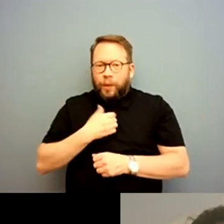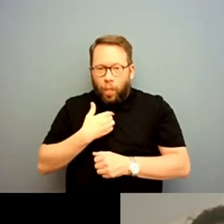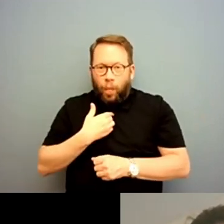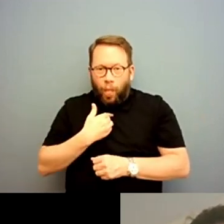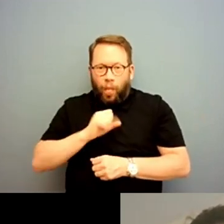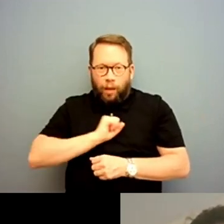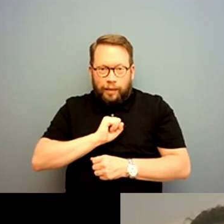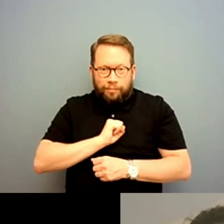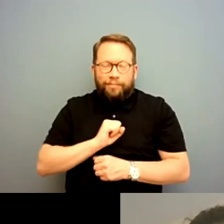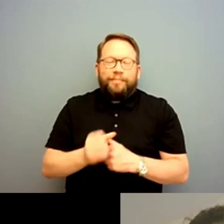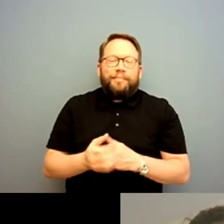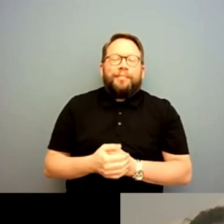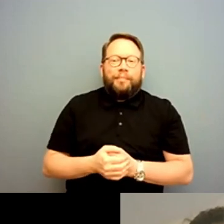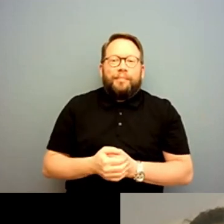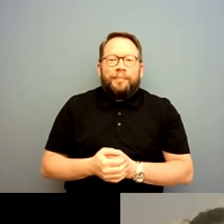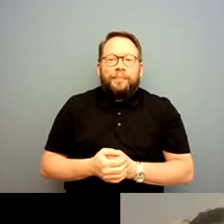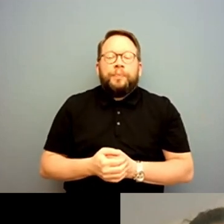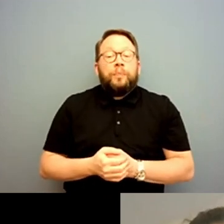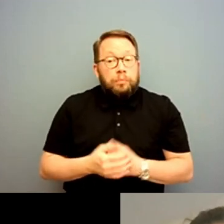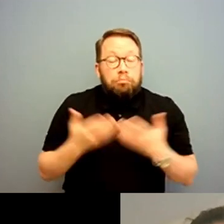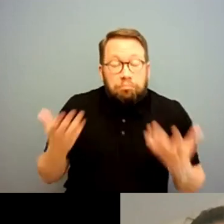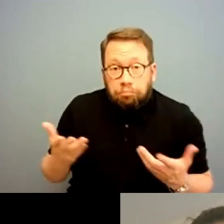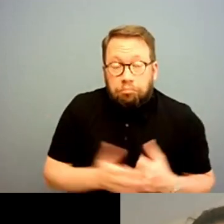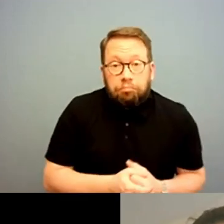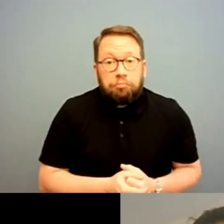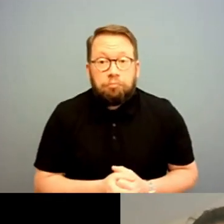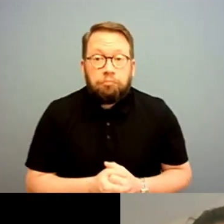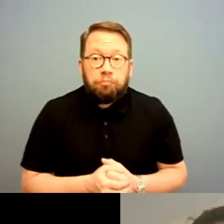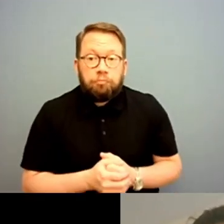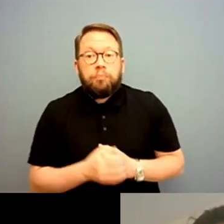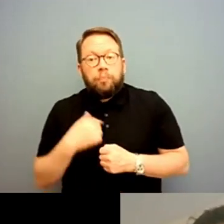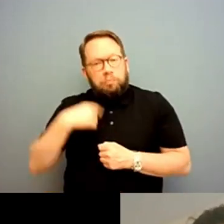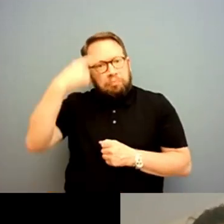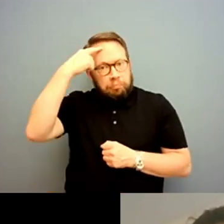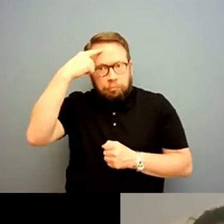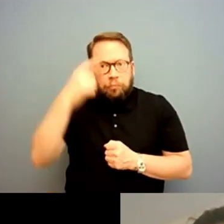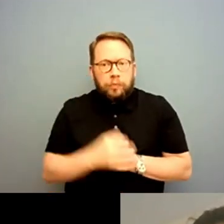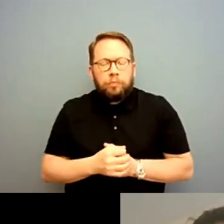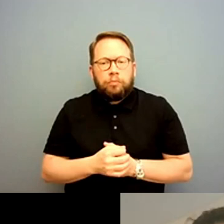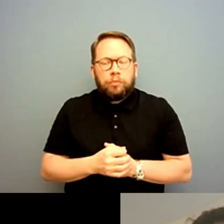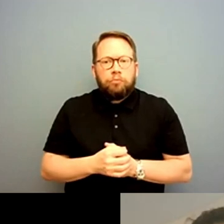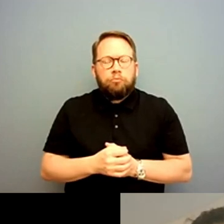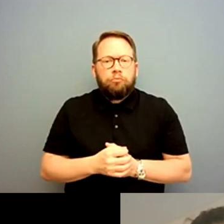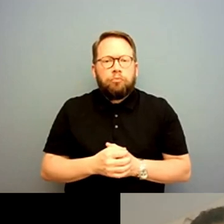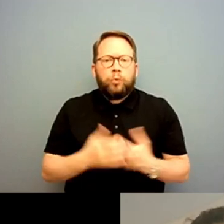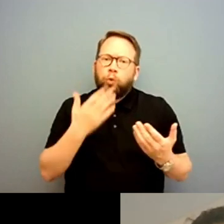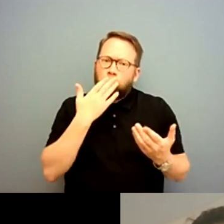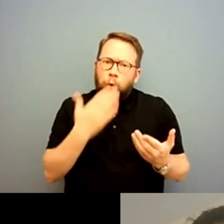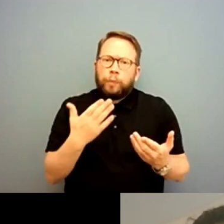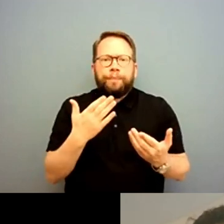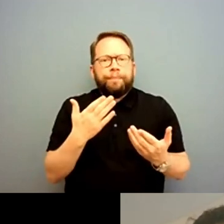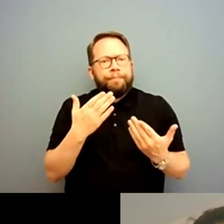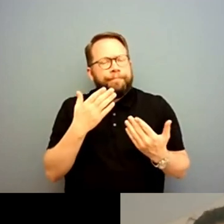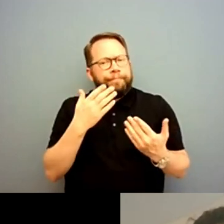I think it's also useful looking at the work product, some of the ideas coming out of